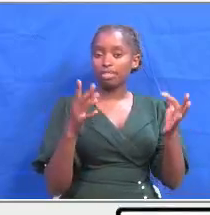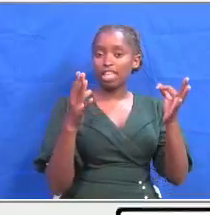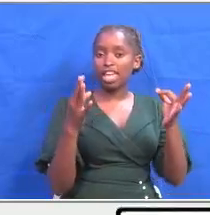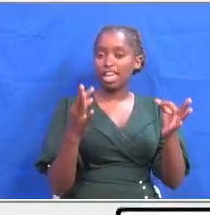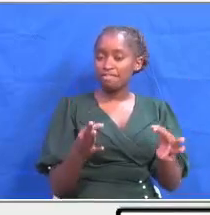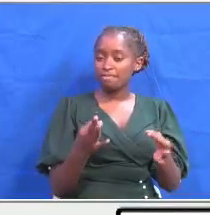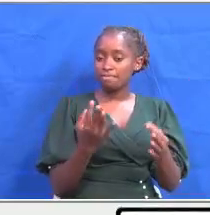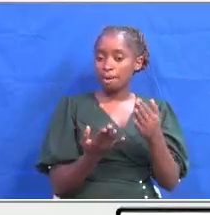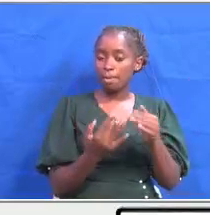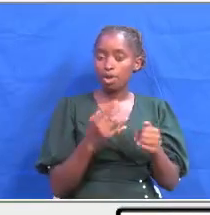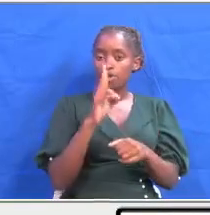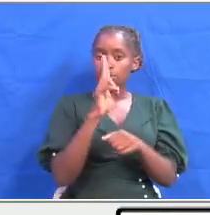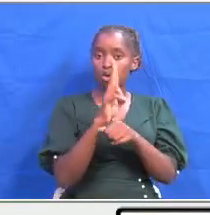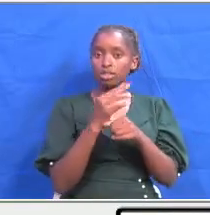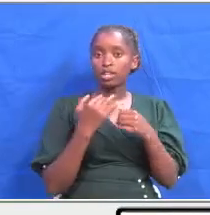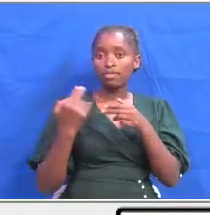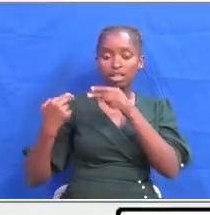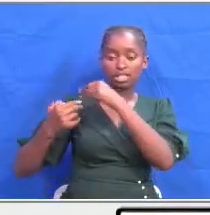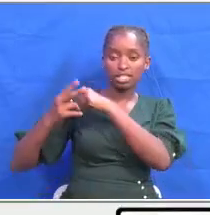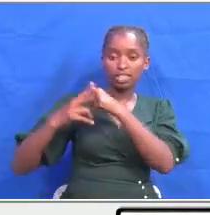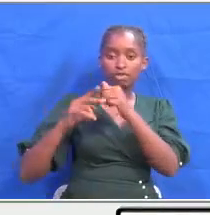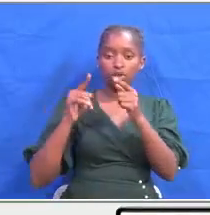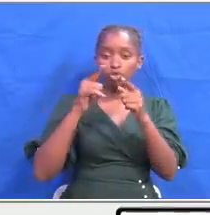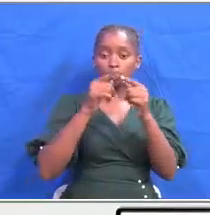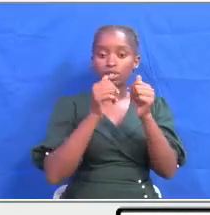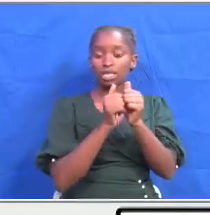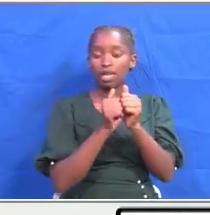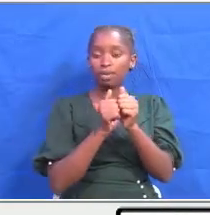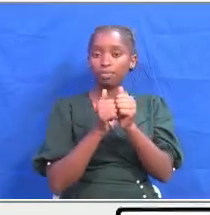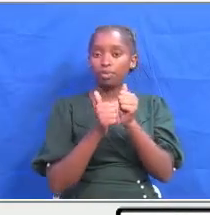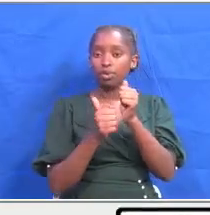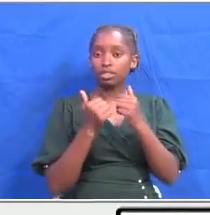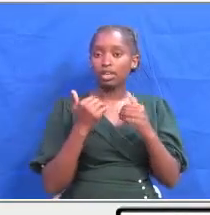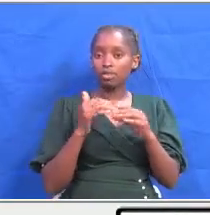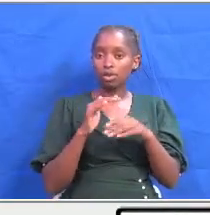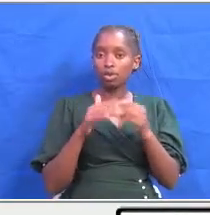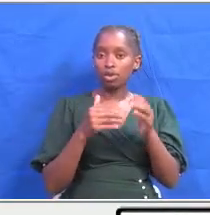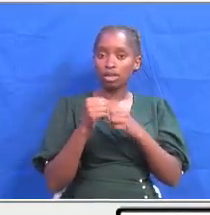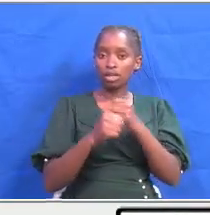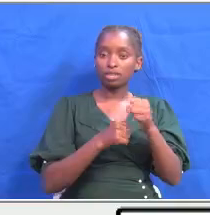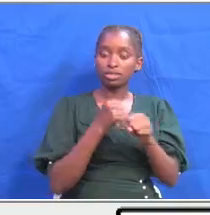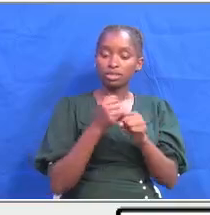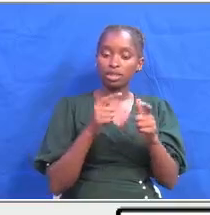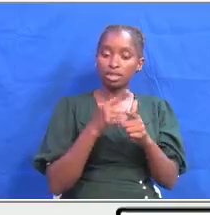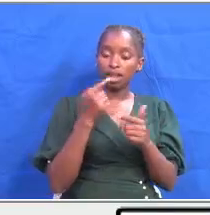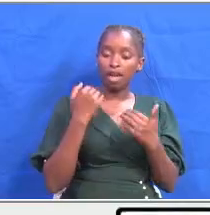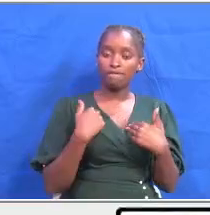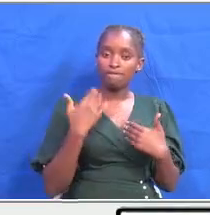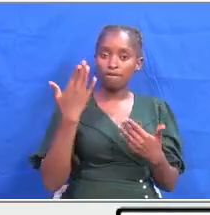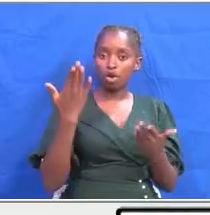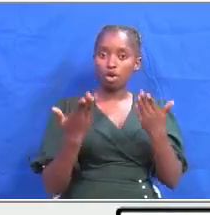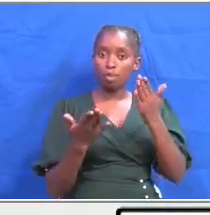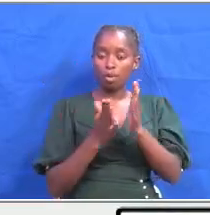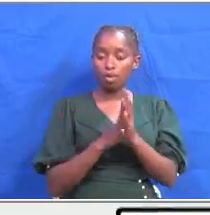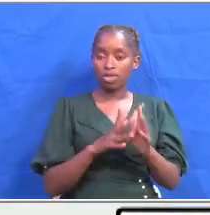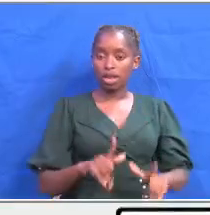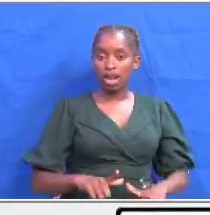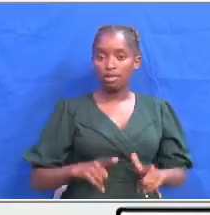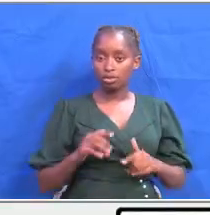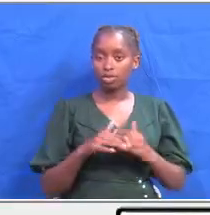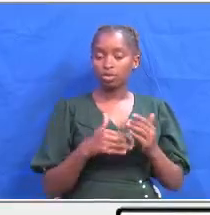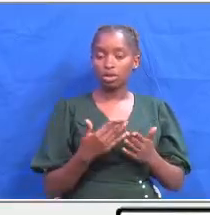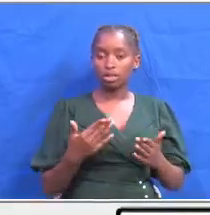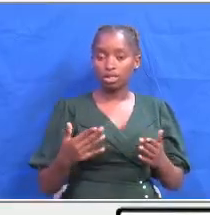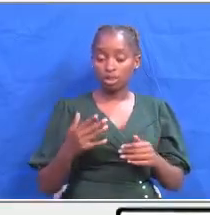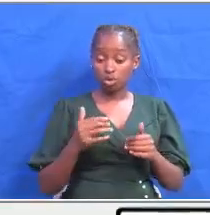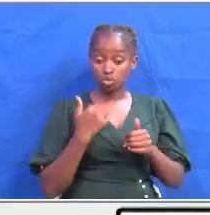of the 7 to 10 vice presidents we've had over the years, then I would compare Rigathi with the likes of Jaramogi, who the moment they disagree, bolted